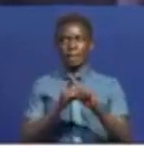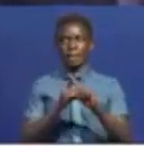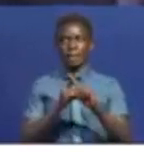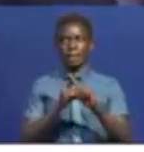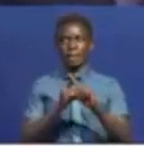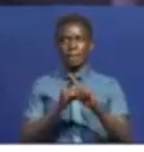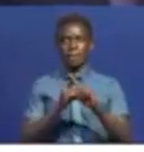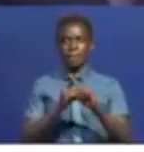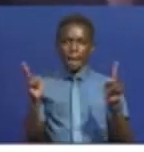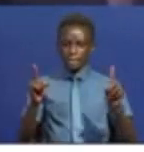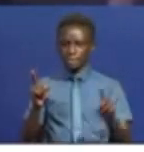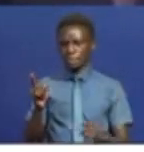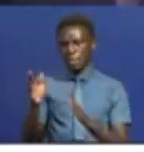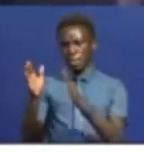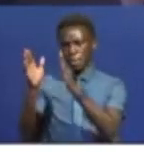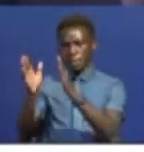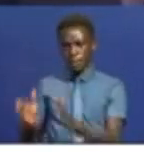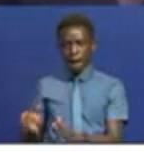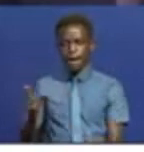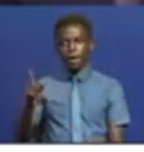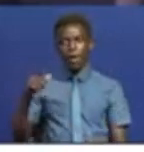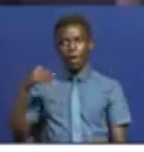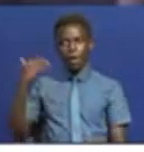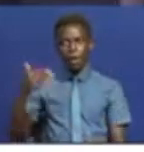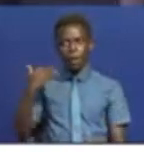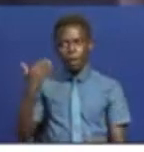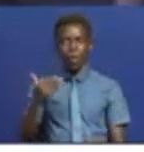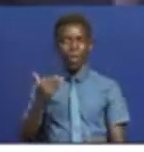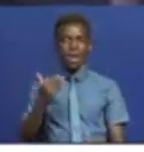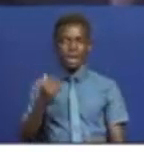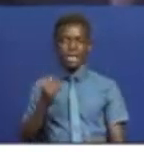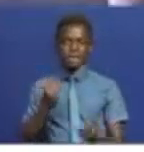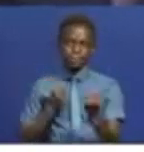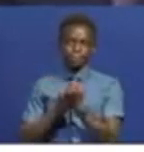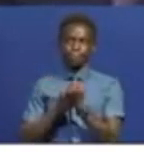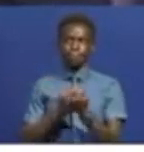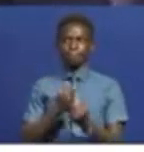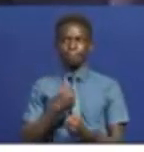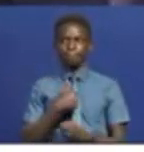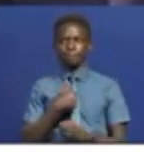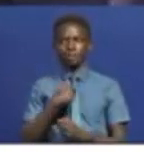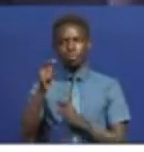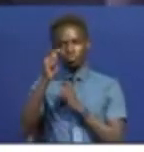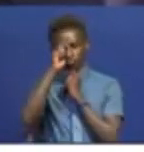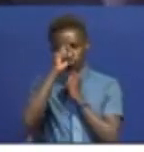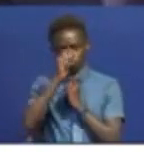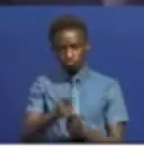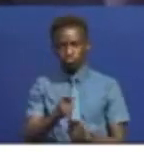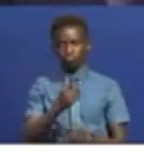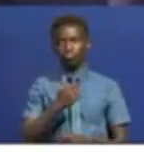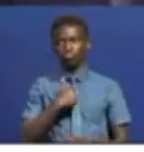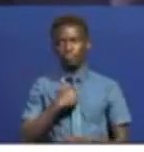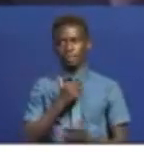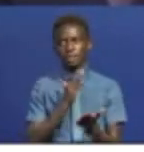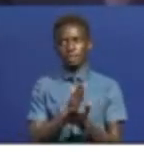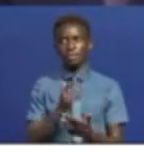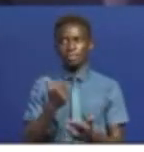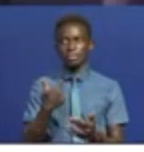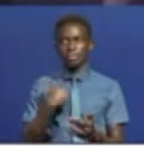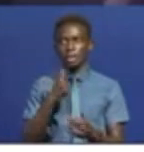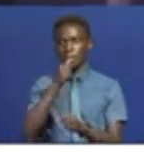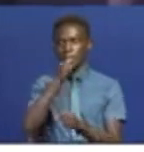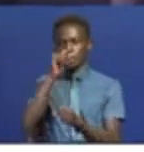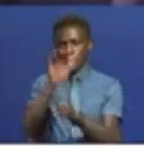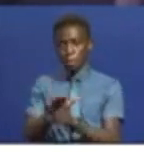you find time to stand with me and to hold my hand. And to assure you,